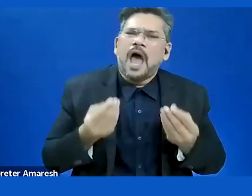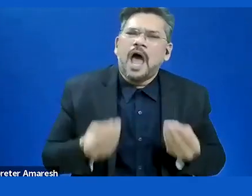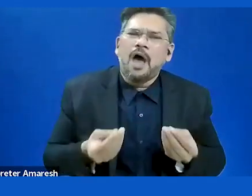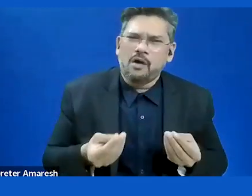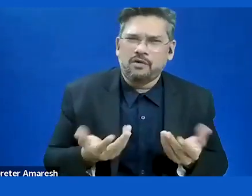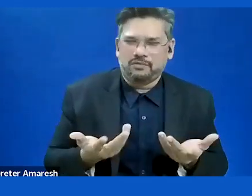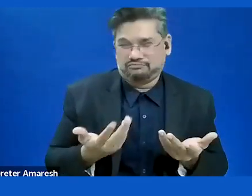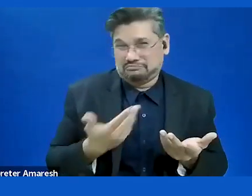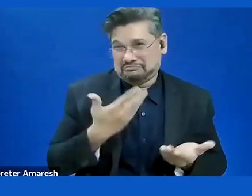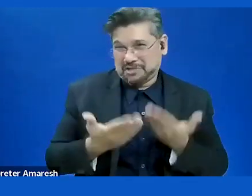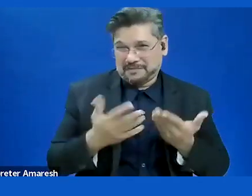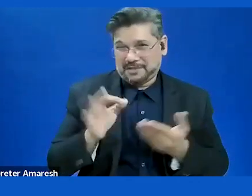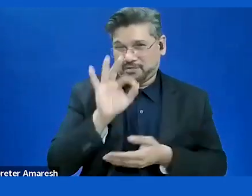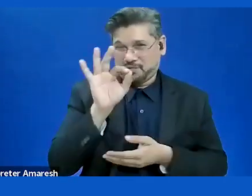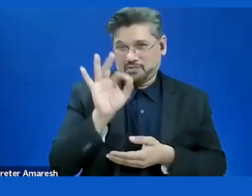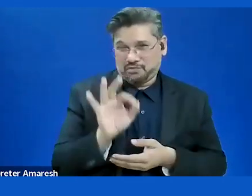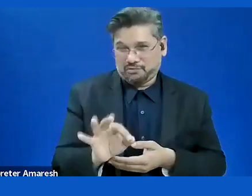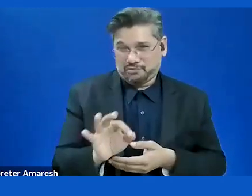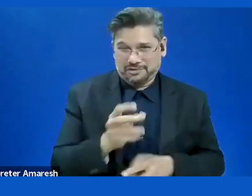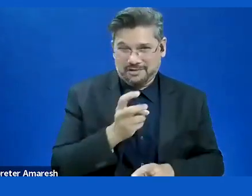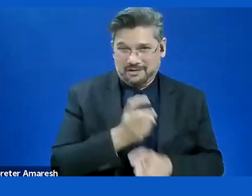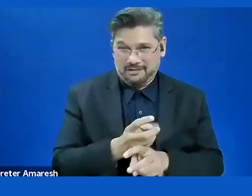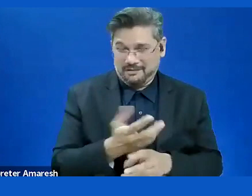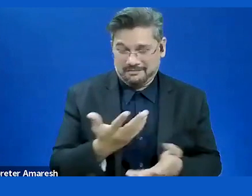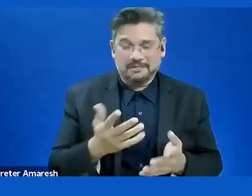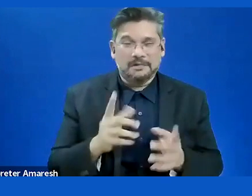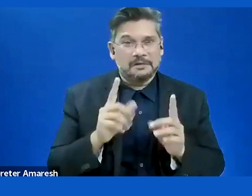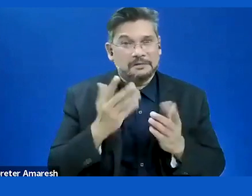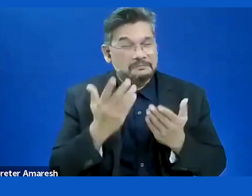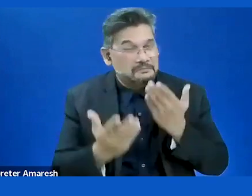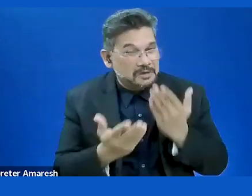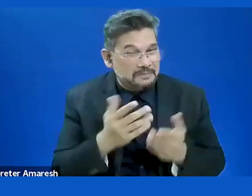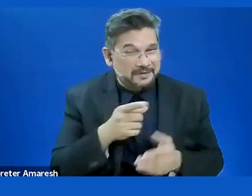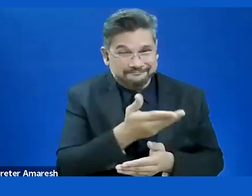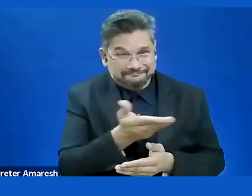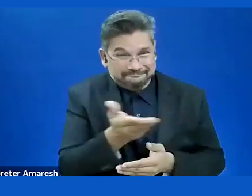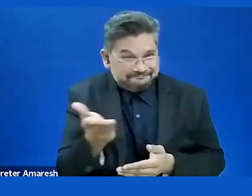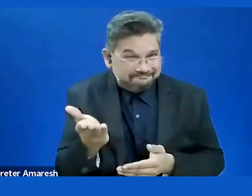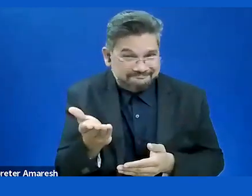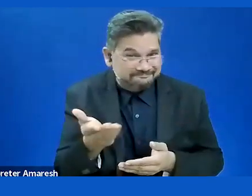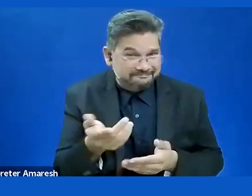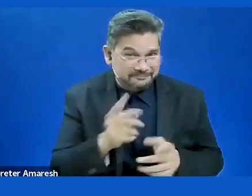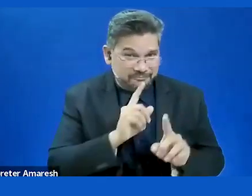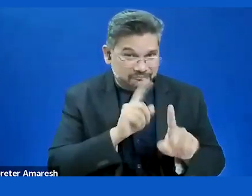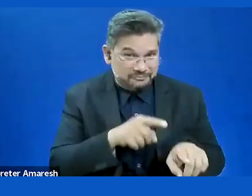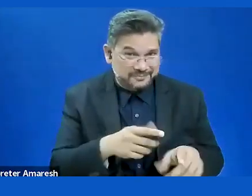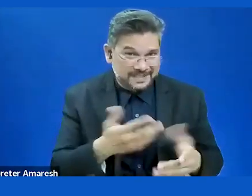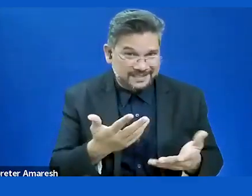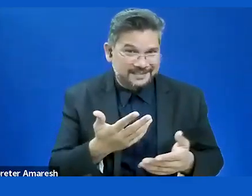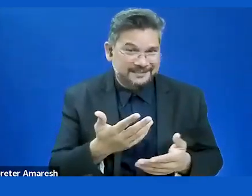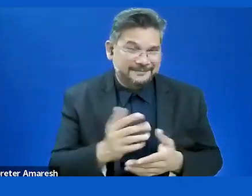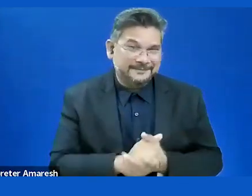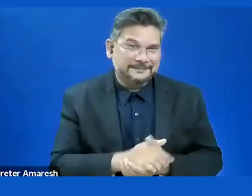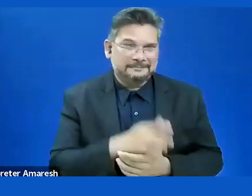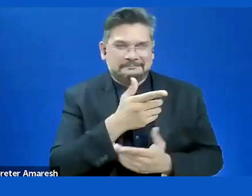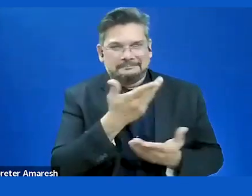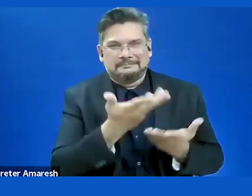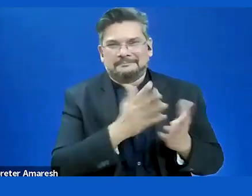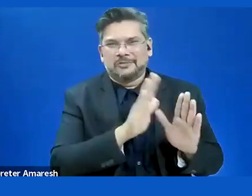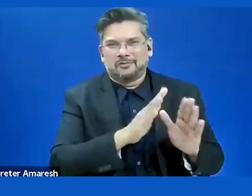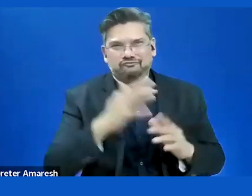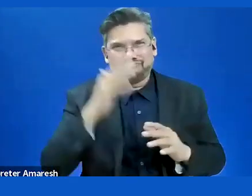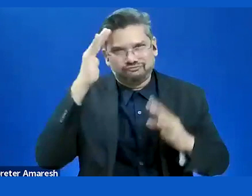but I would just like to hear you reflect on it. I don't know if you, Wilco, you're usually philosophical, so you can start. Thank you.